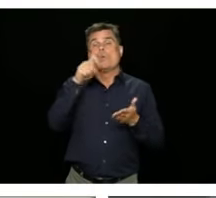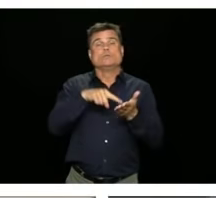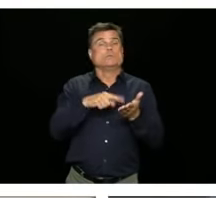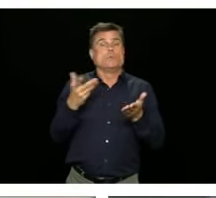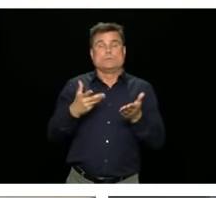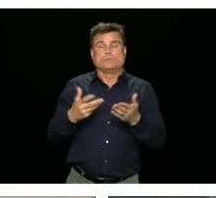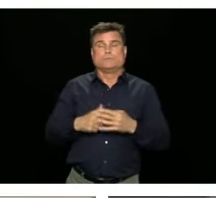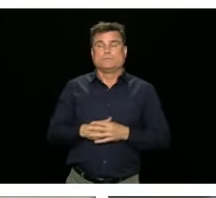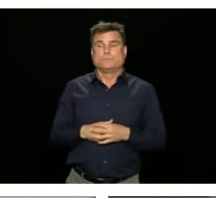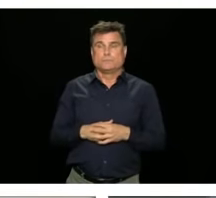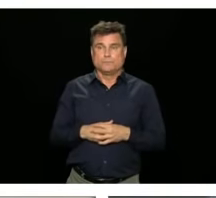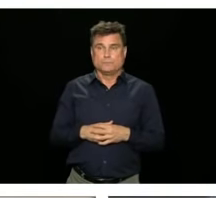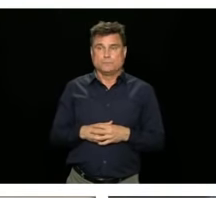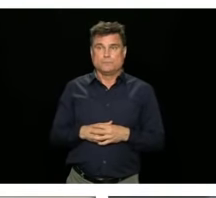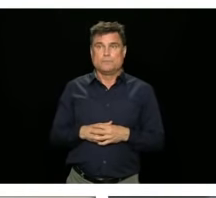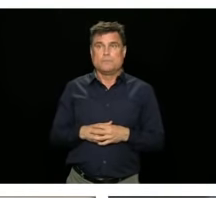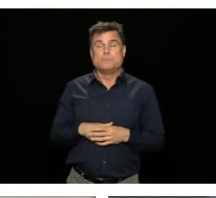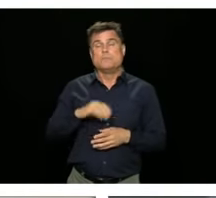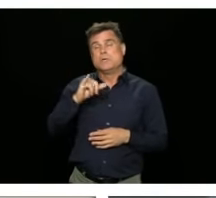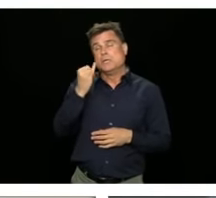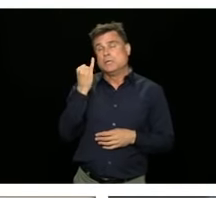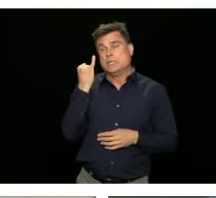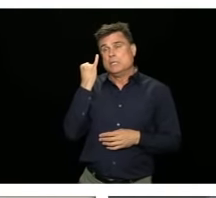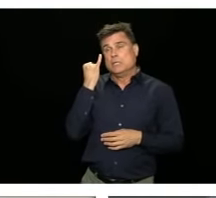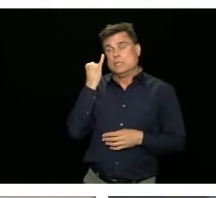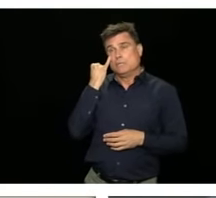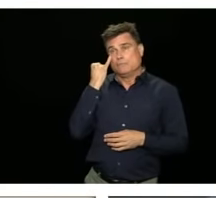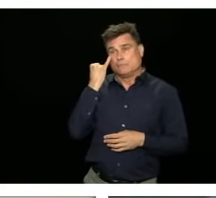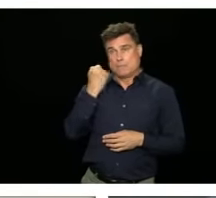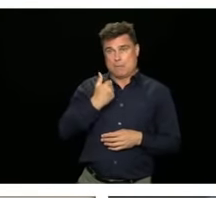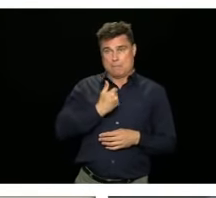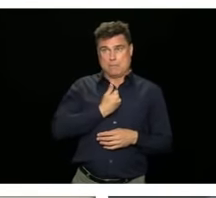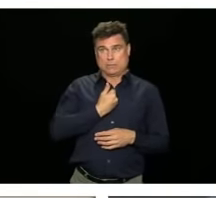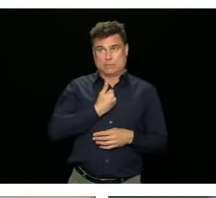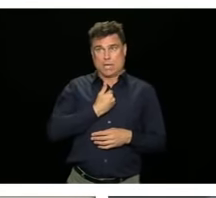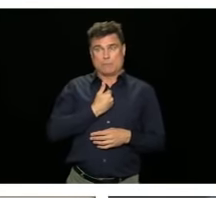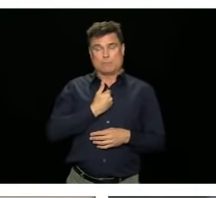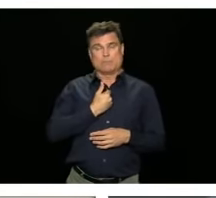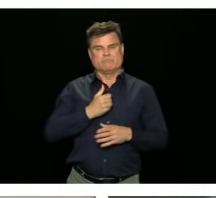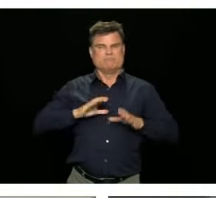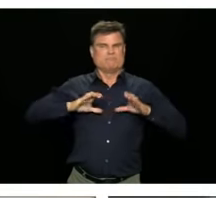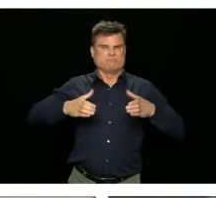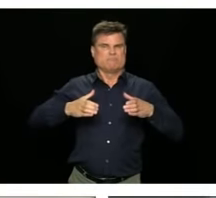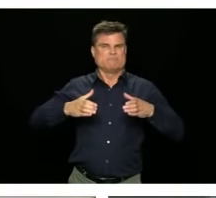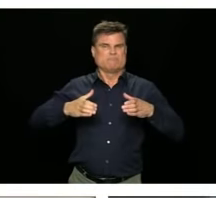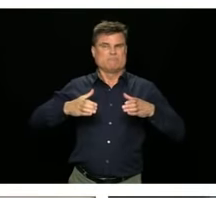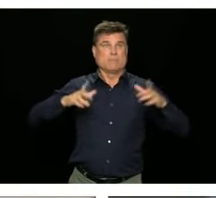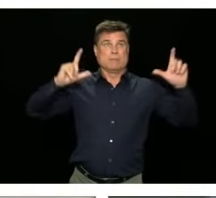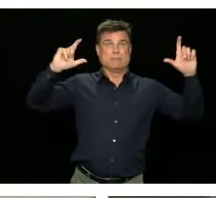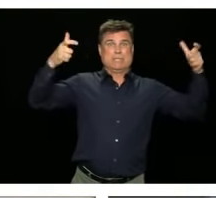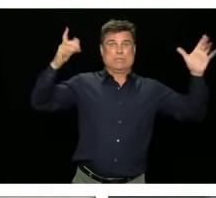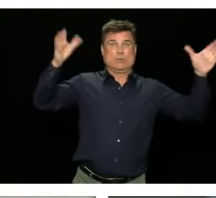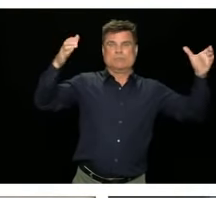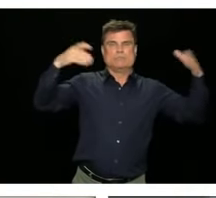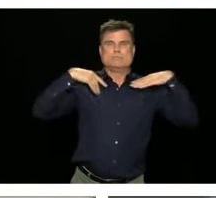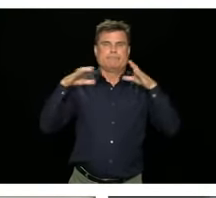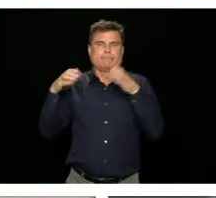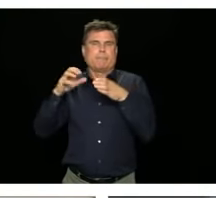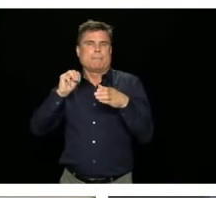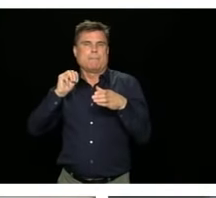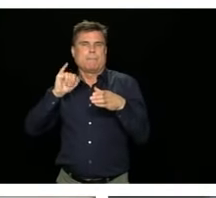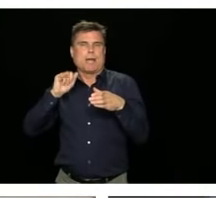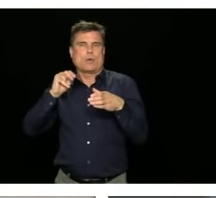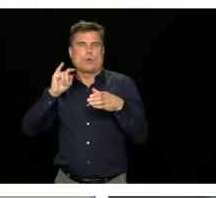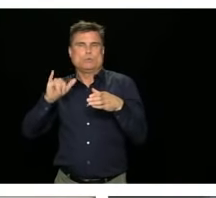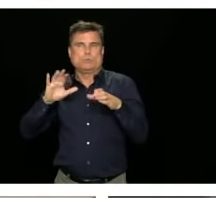the workplace without suffering the consequences? And for this question, I would like to invite Patricia to answer. Thank